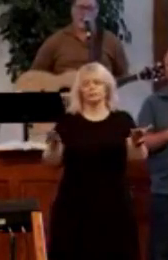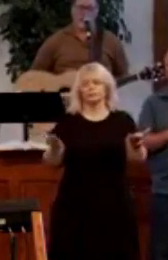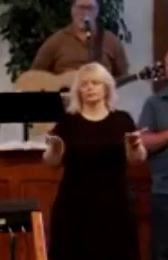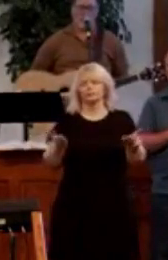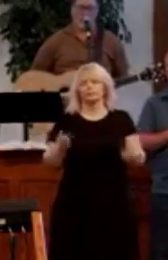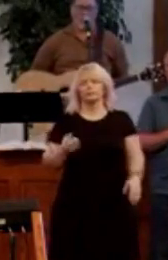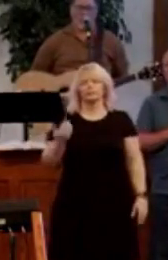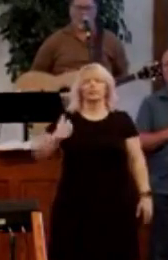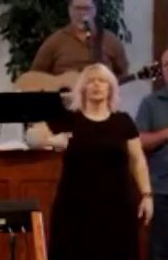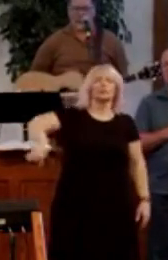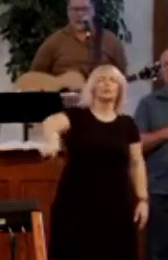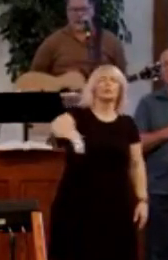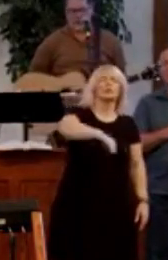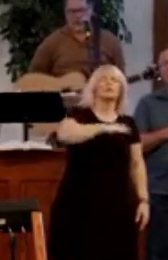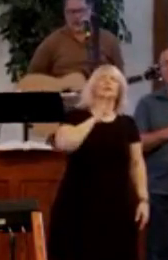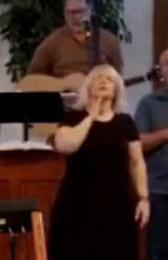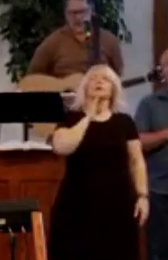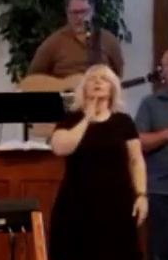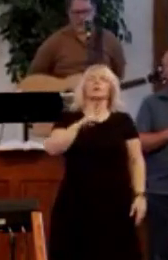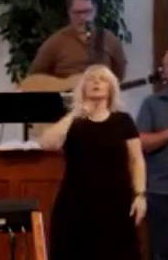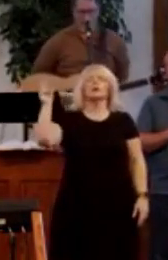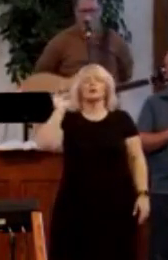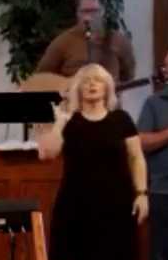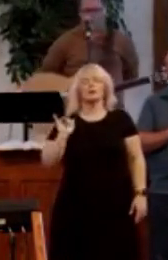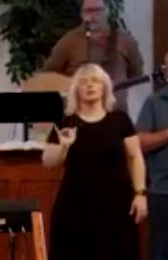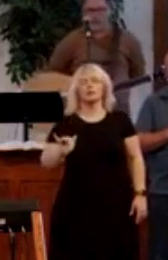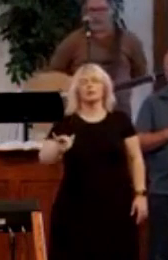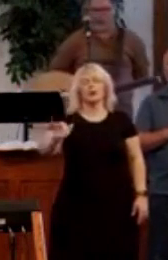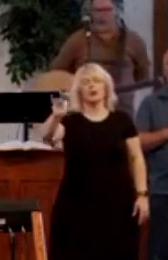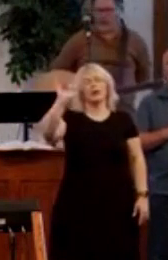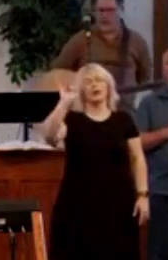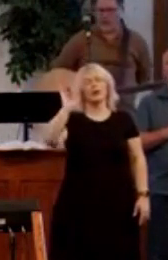below will be